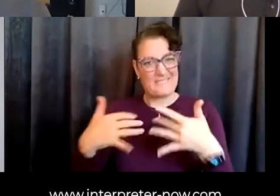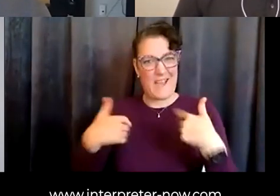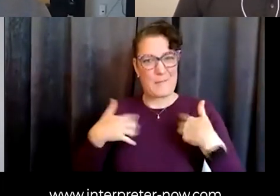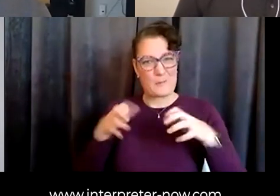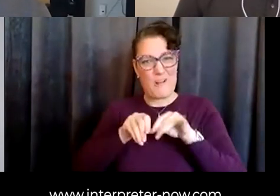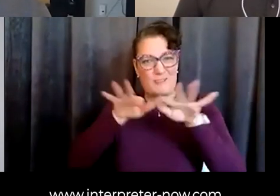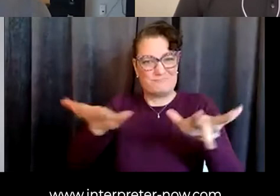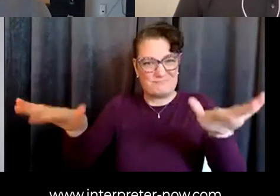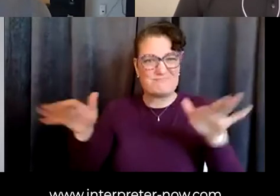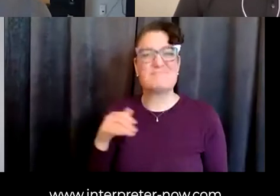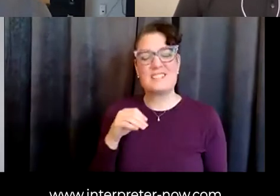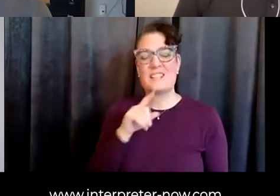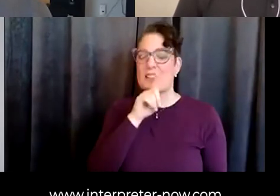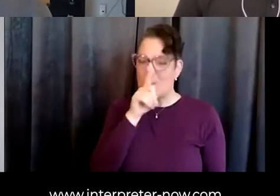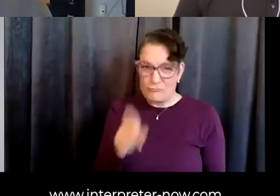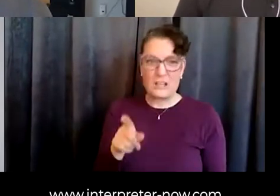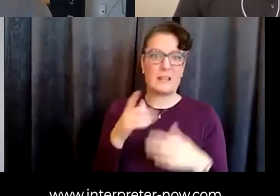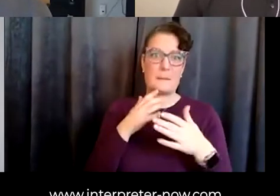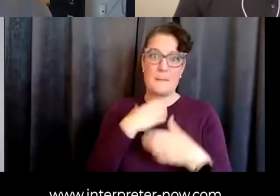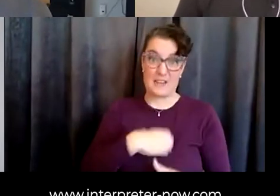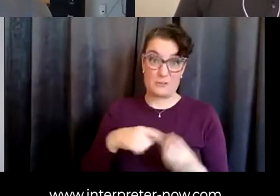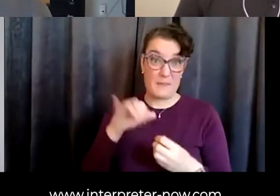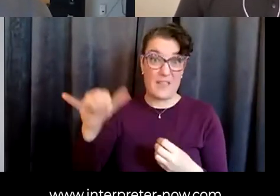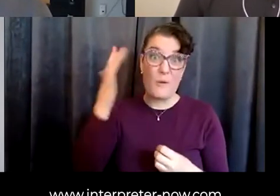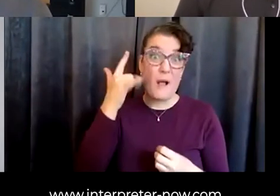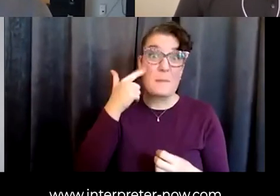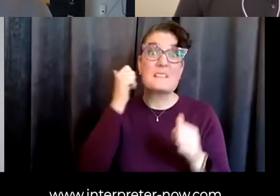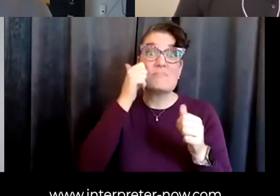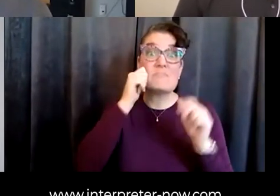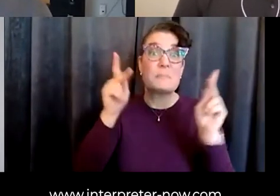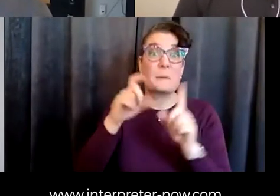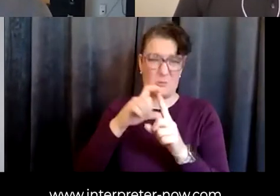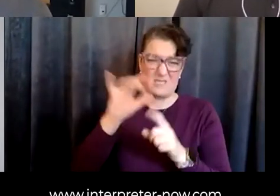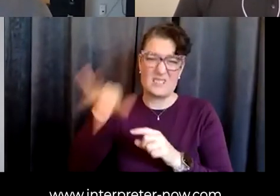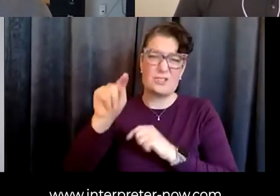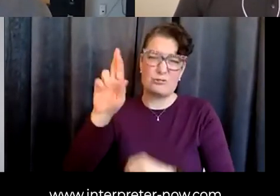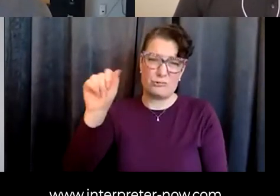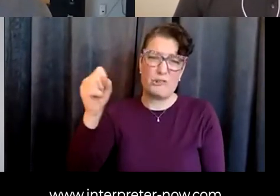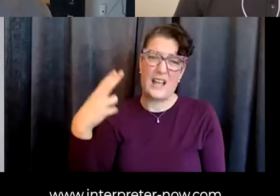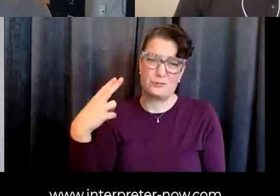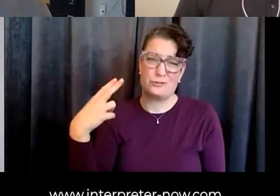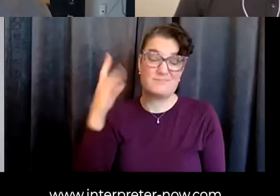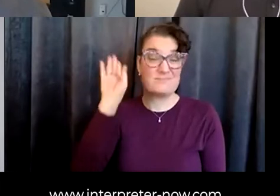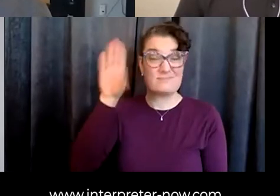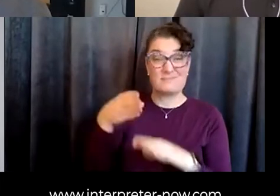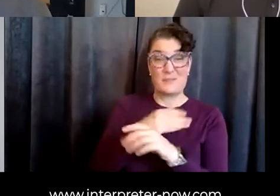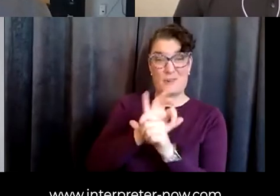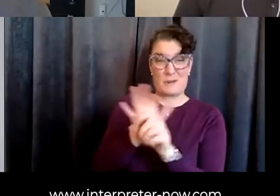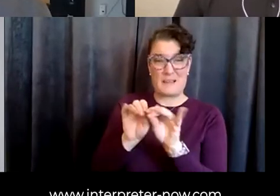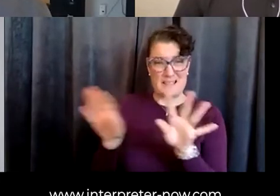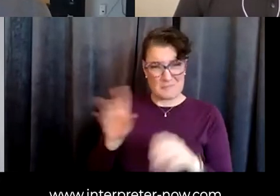burnout because in layman's terms, it's trash. And it is extremely common. Before the pandemic, it was affecting